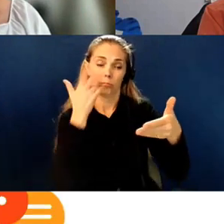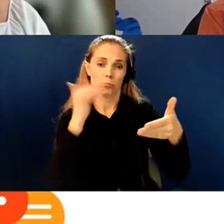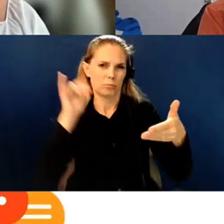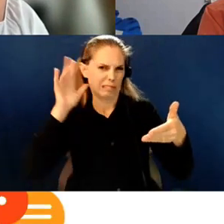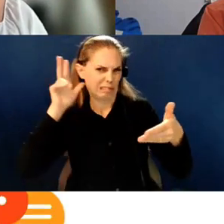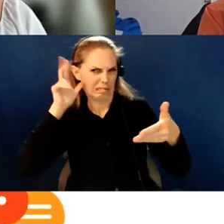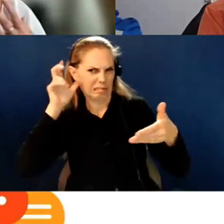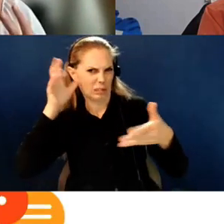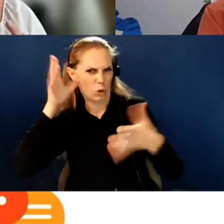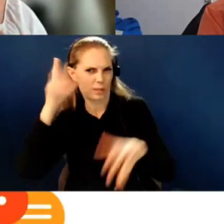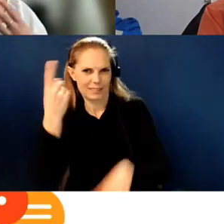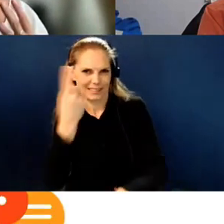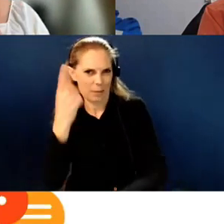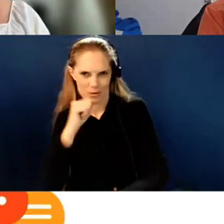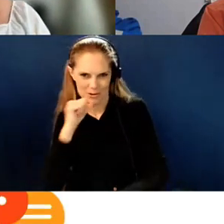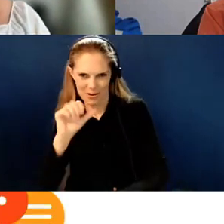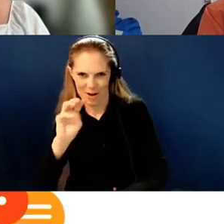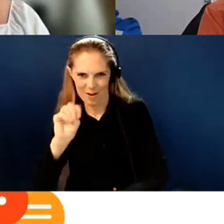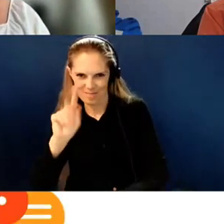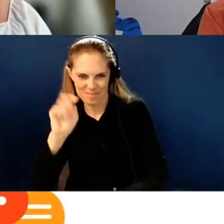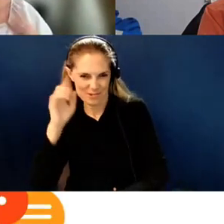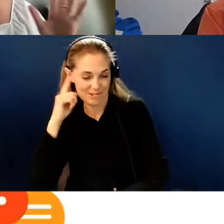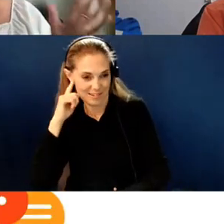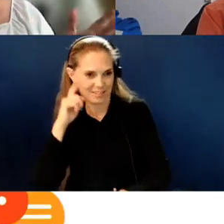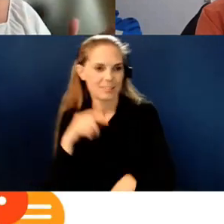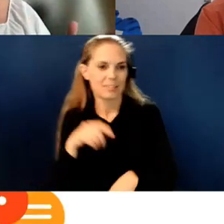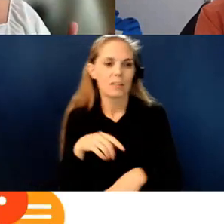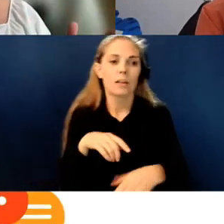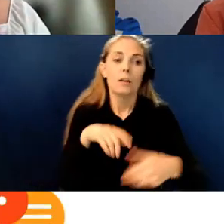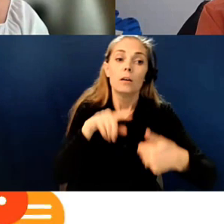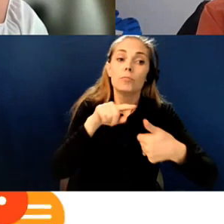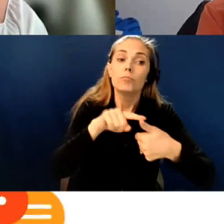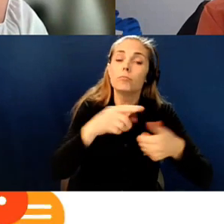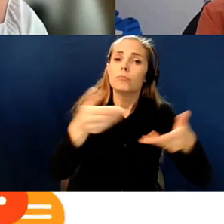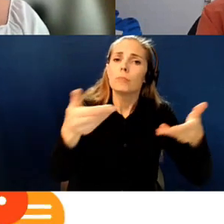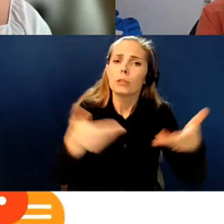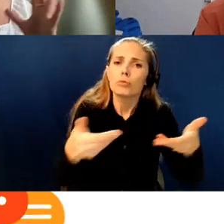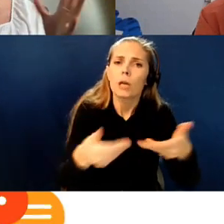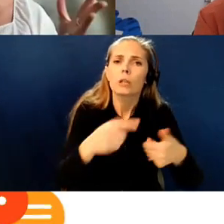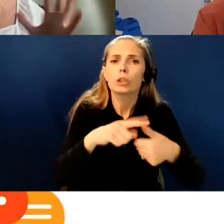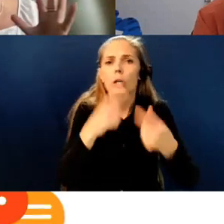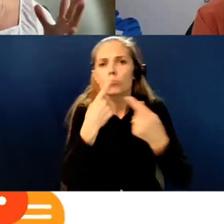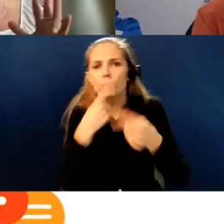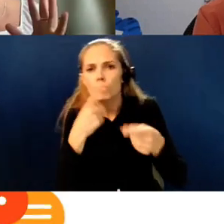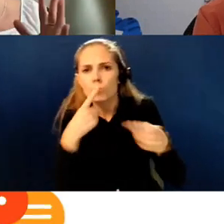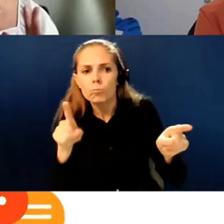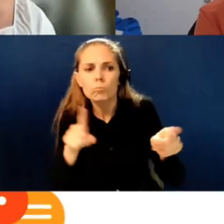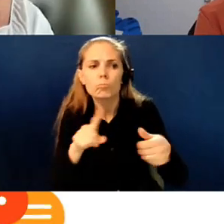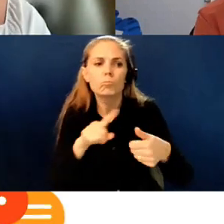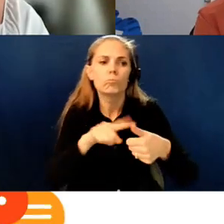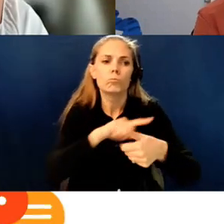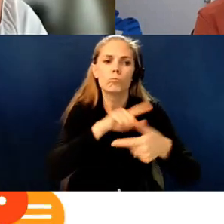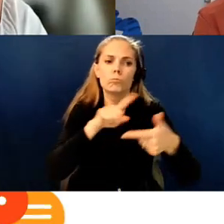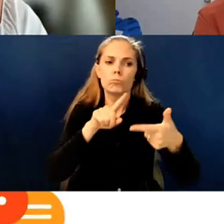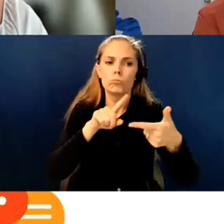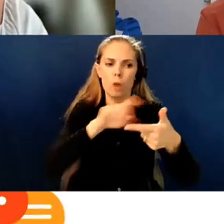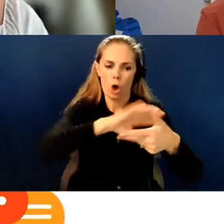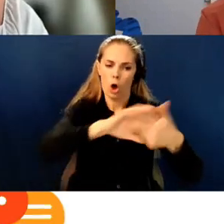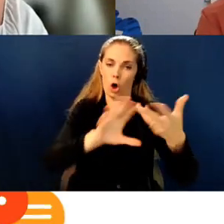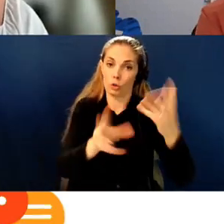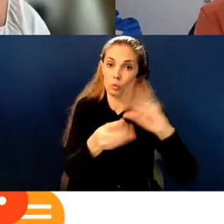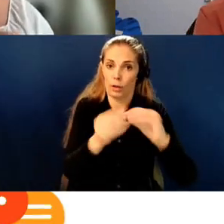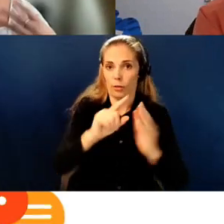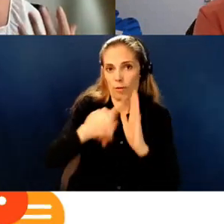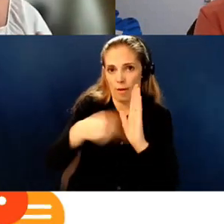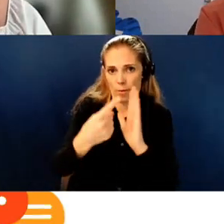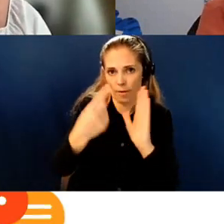setup is really kind of introductions and housekeeping. We have an hour and a half for the whole thing. So around 60 minutes for our guest presenters and